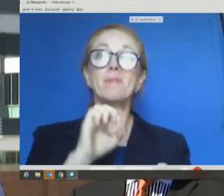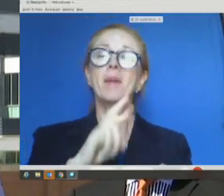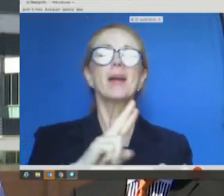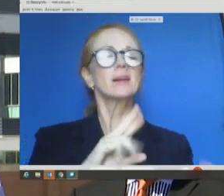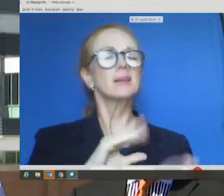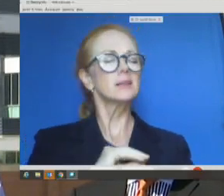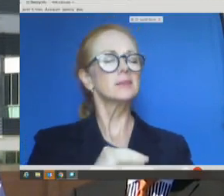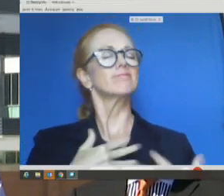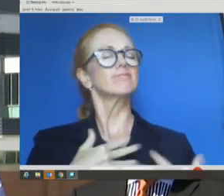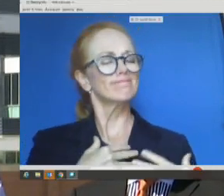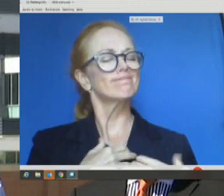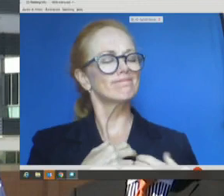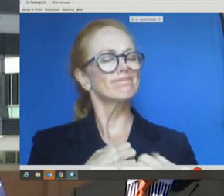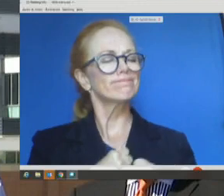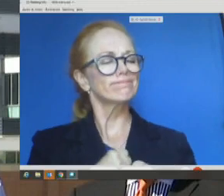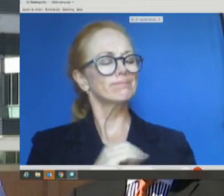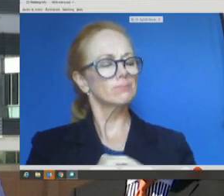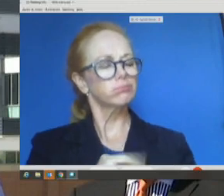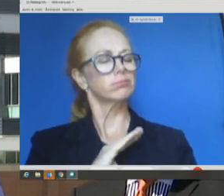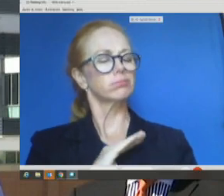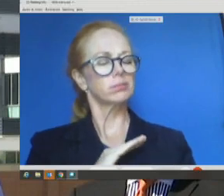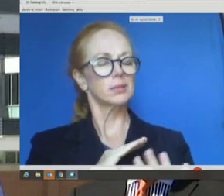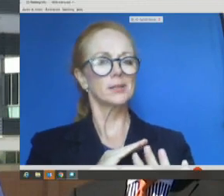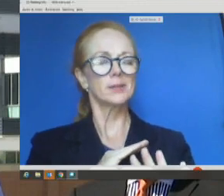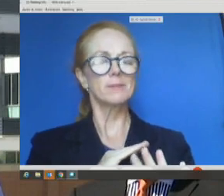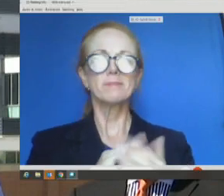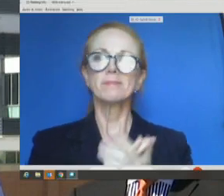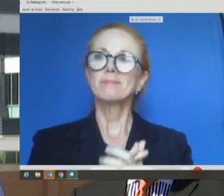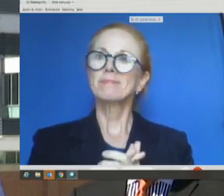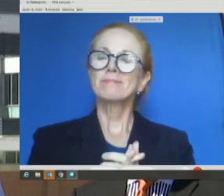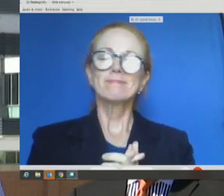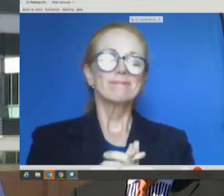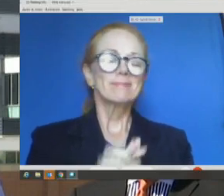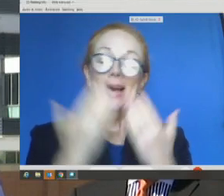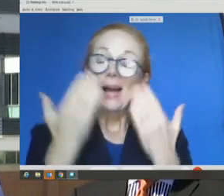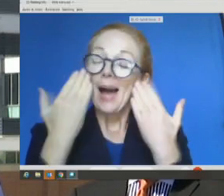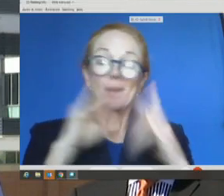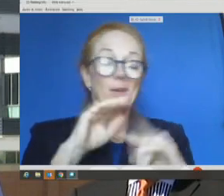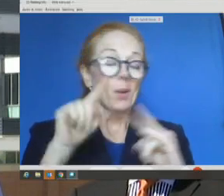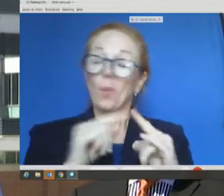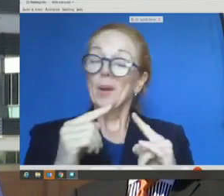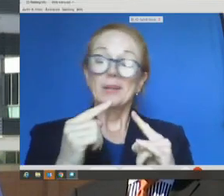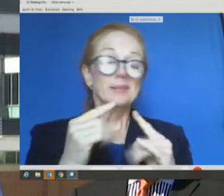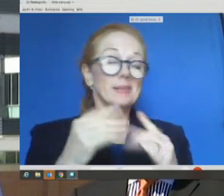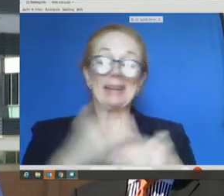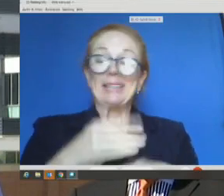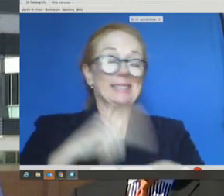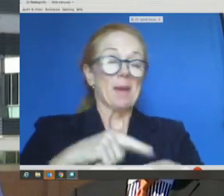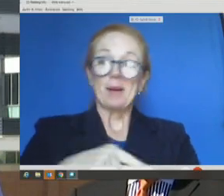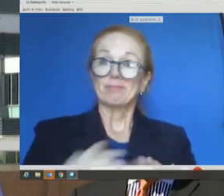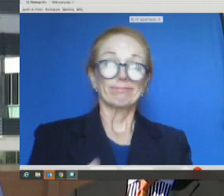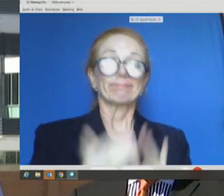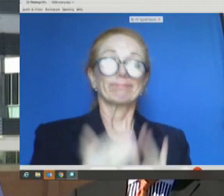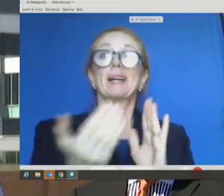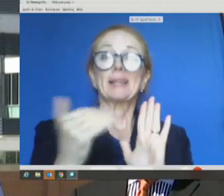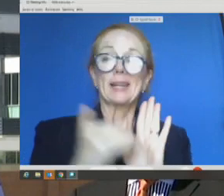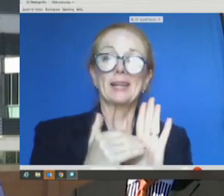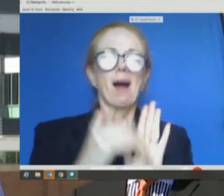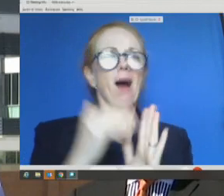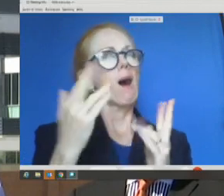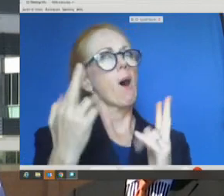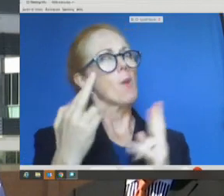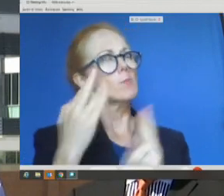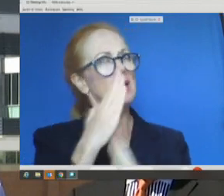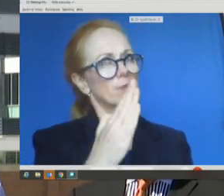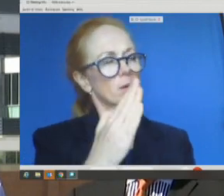city. I don't know when the next time I'll stand before you, and I hope it's never. But when I stand before you,